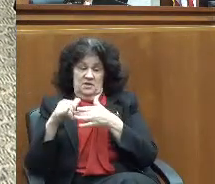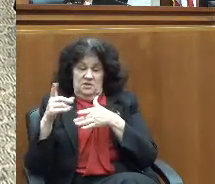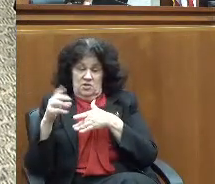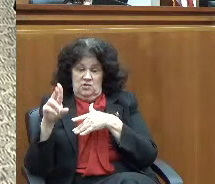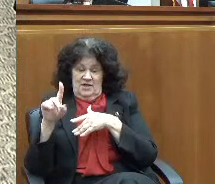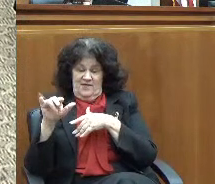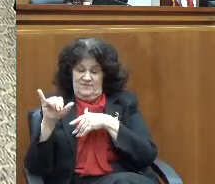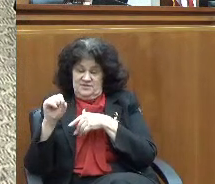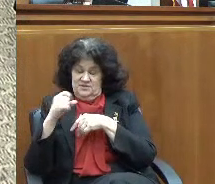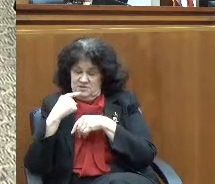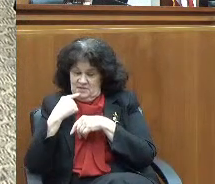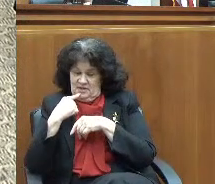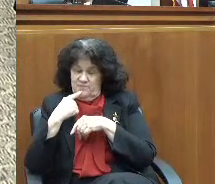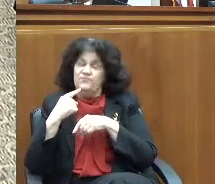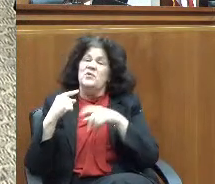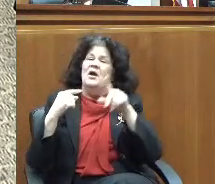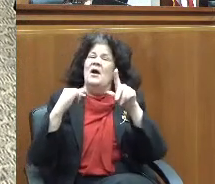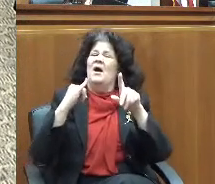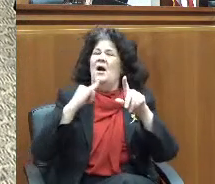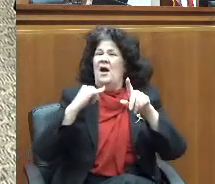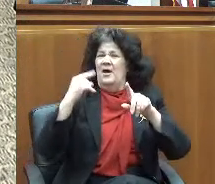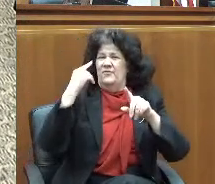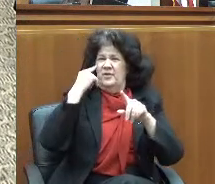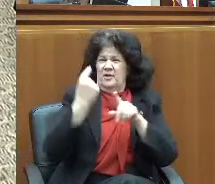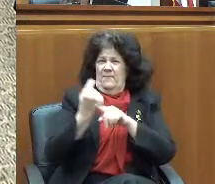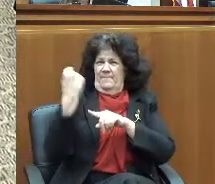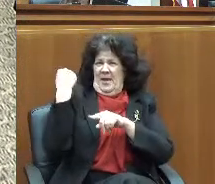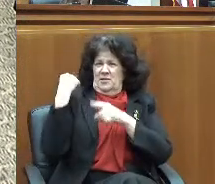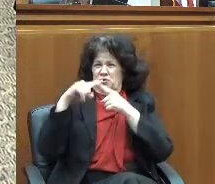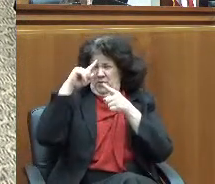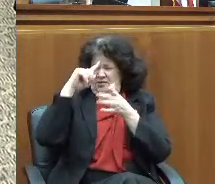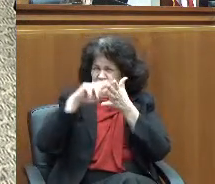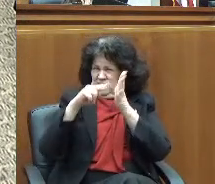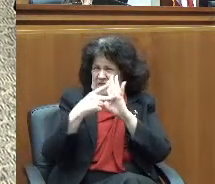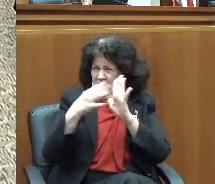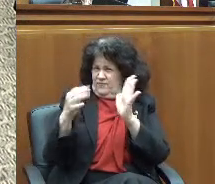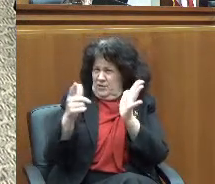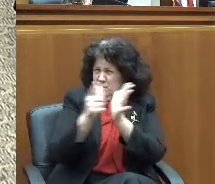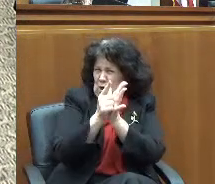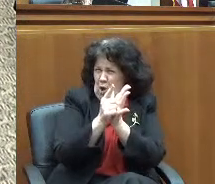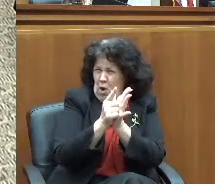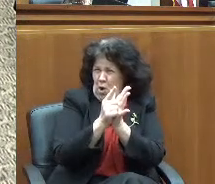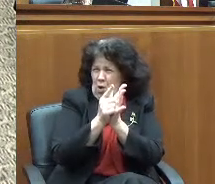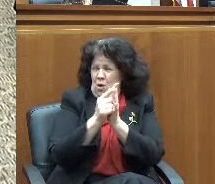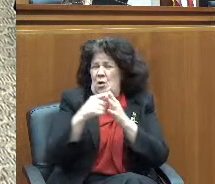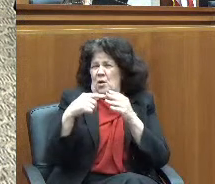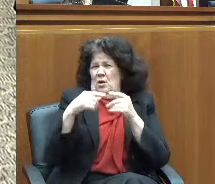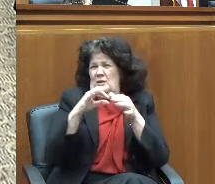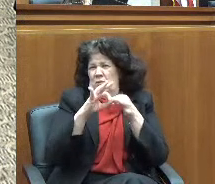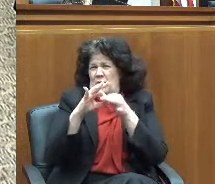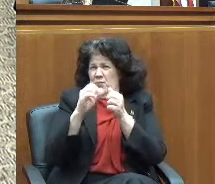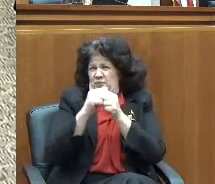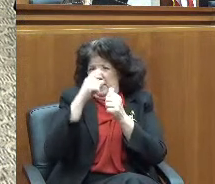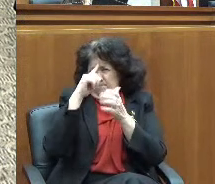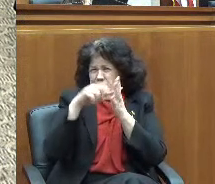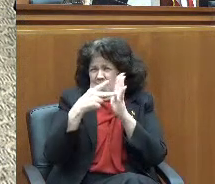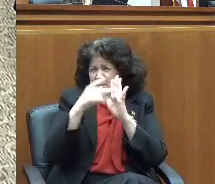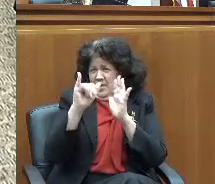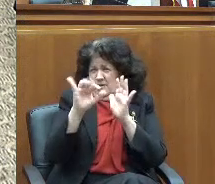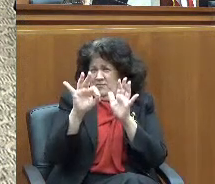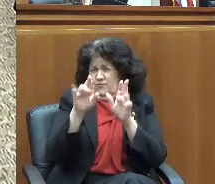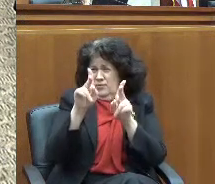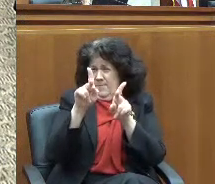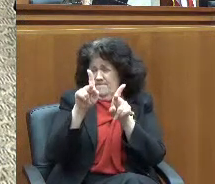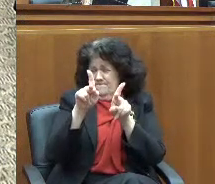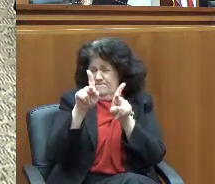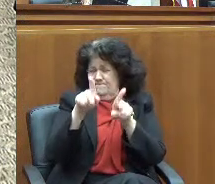saying, and I think going back to the intent of the law around the purpose being that if someone is